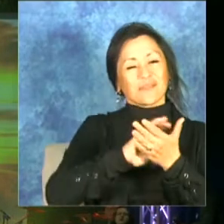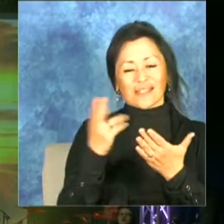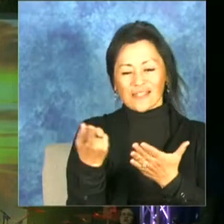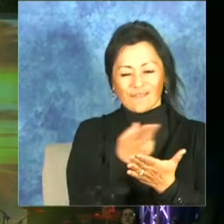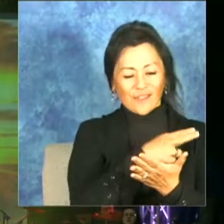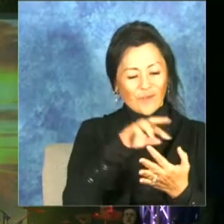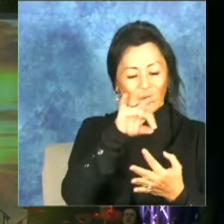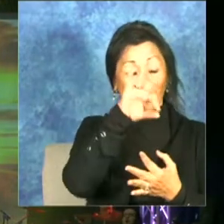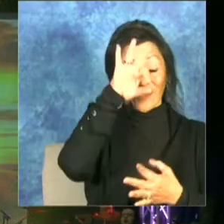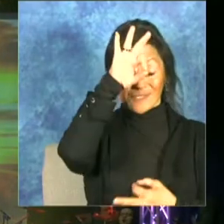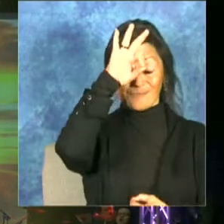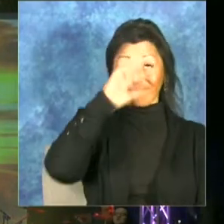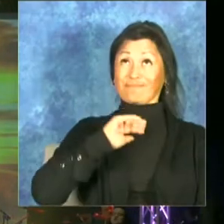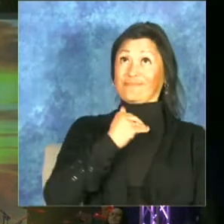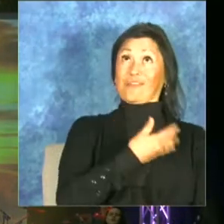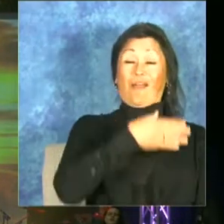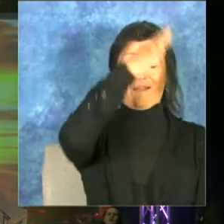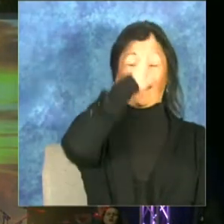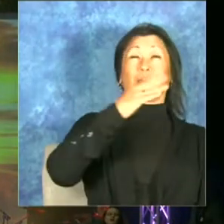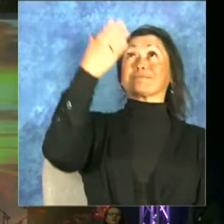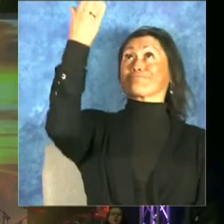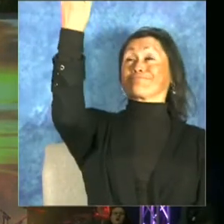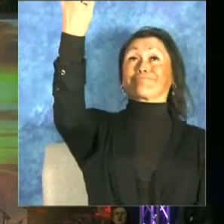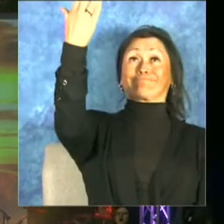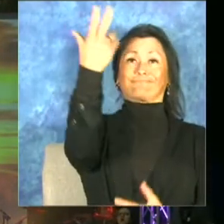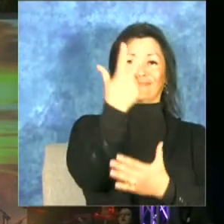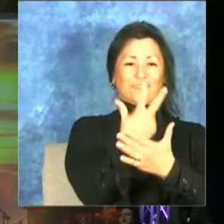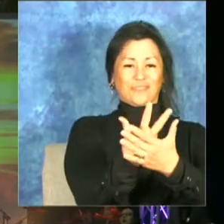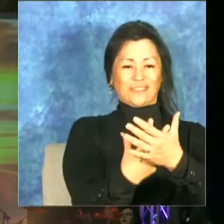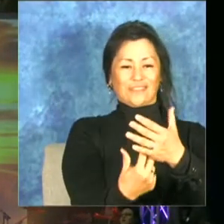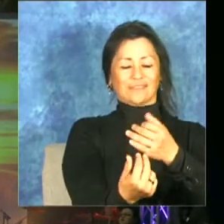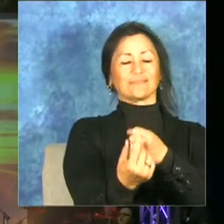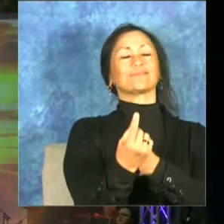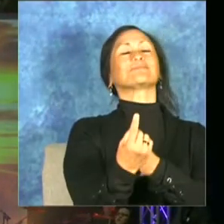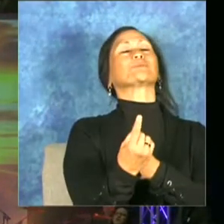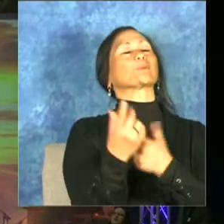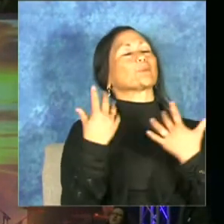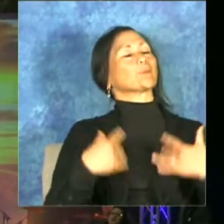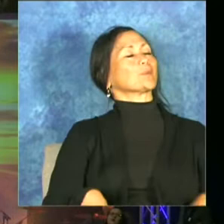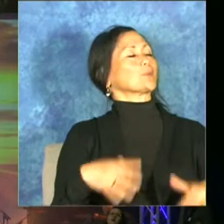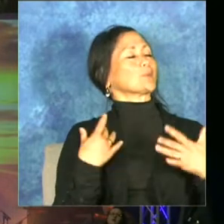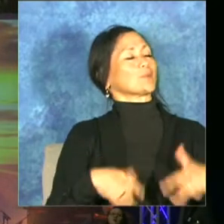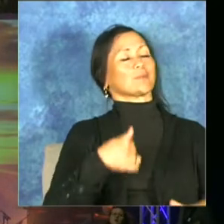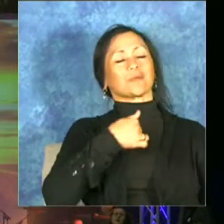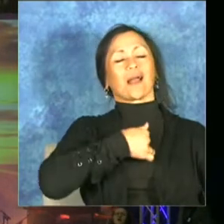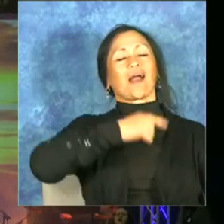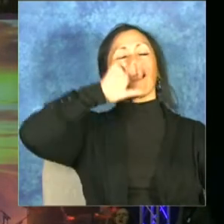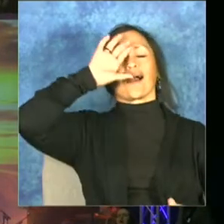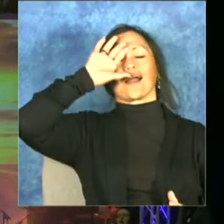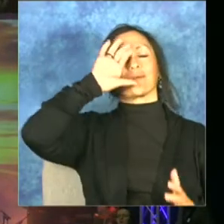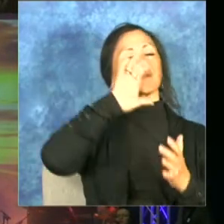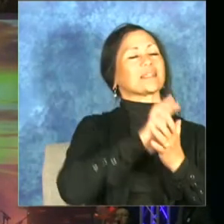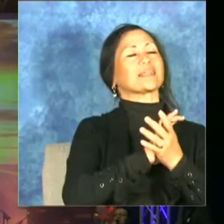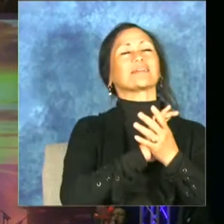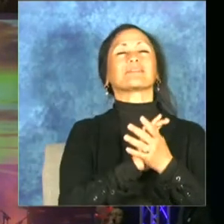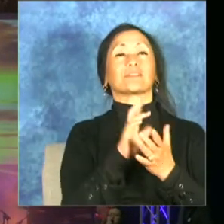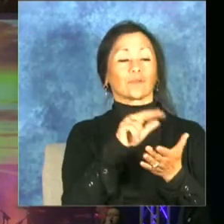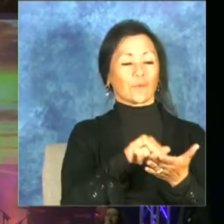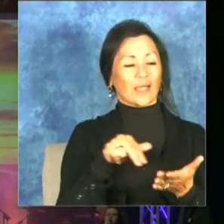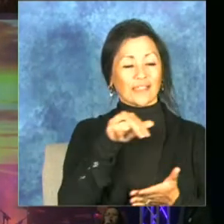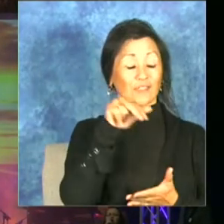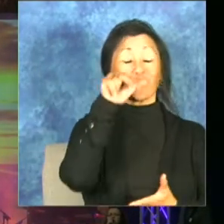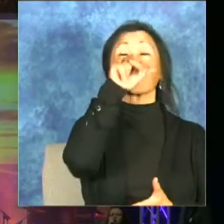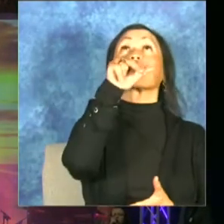I believe in the Holy Spirit. Our God is three in one. I believe